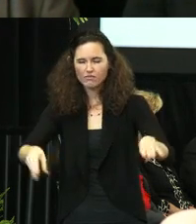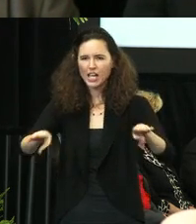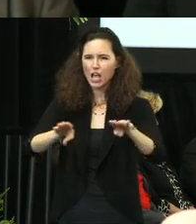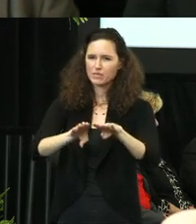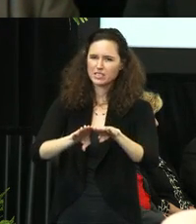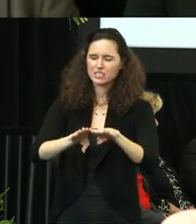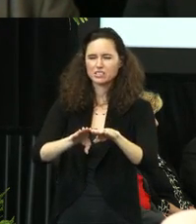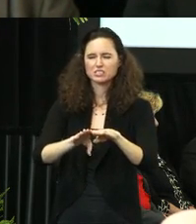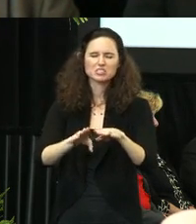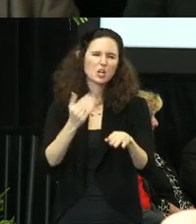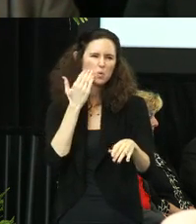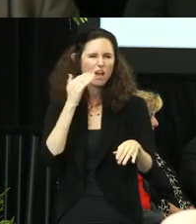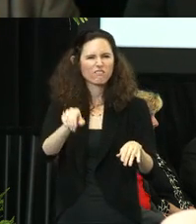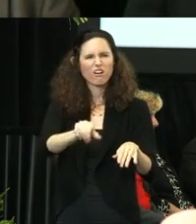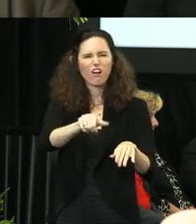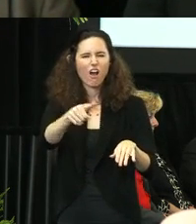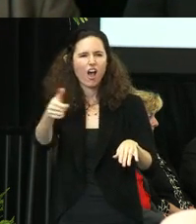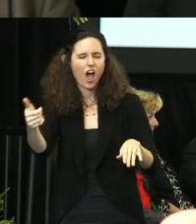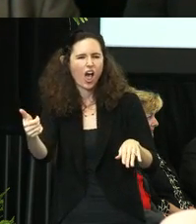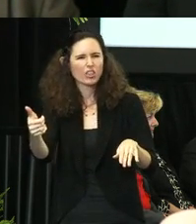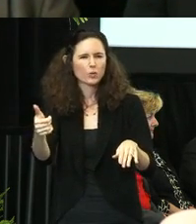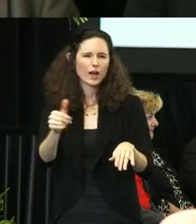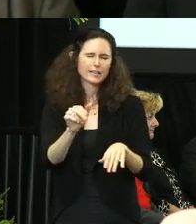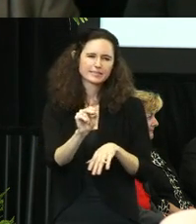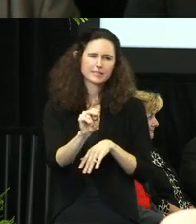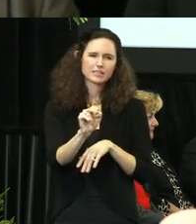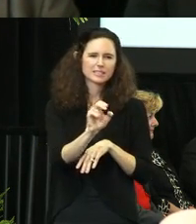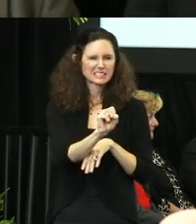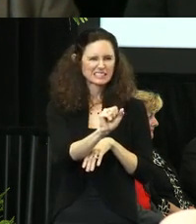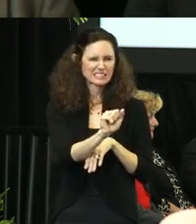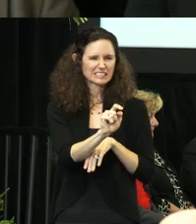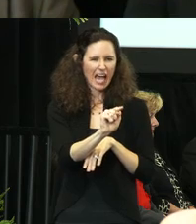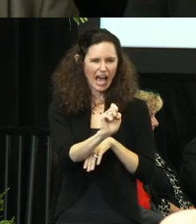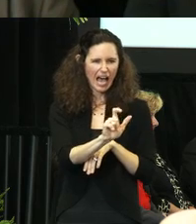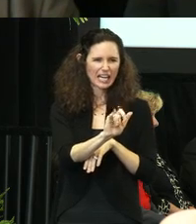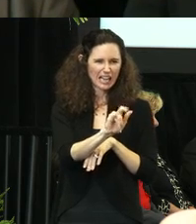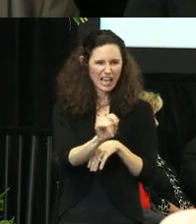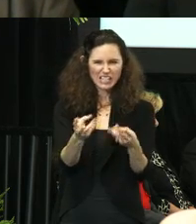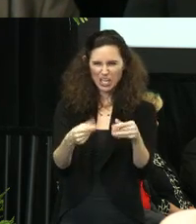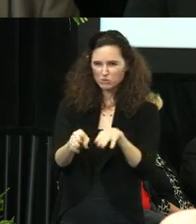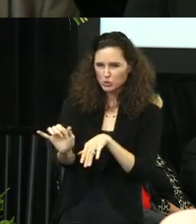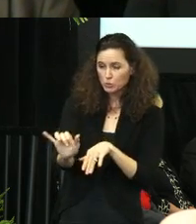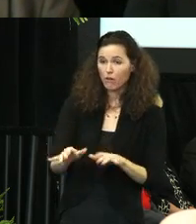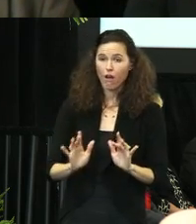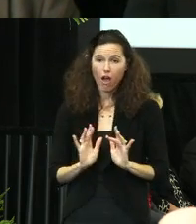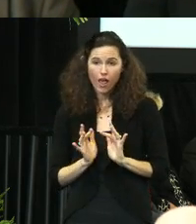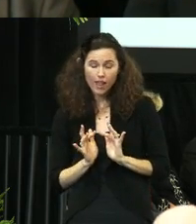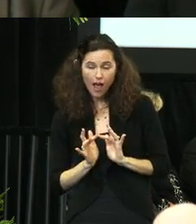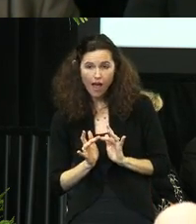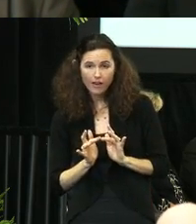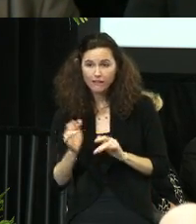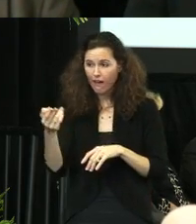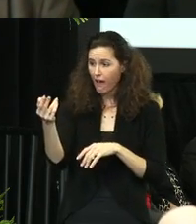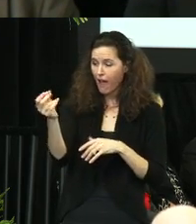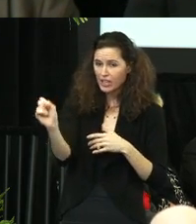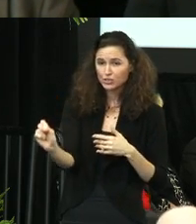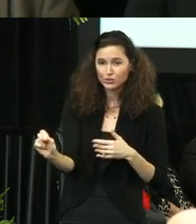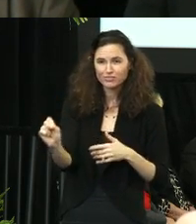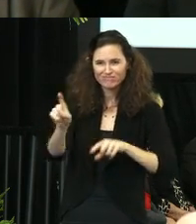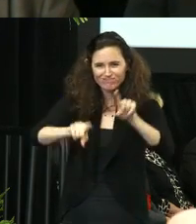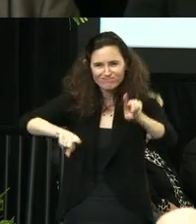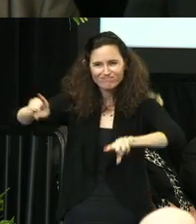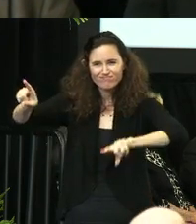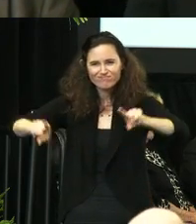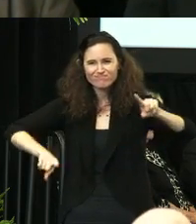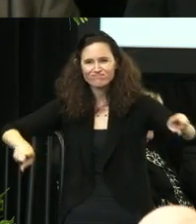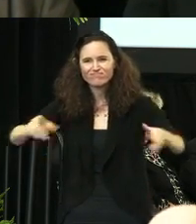our satellite campuses at Nassau County and Cecil Center, online, in the high schools. Our students